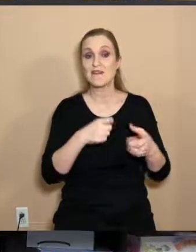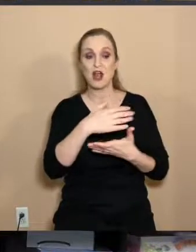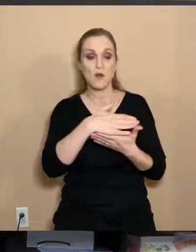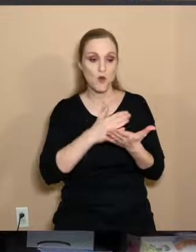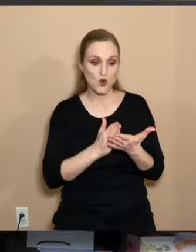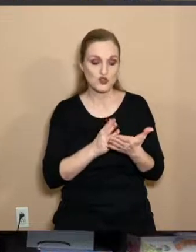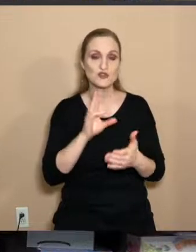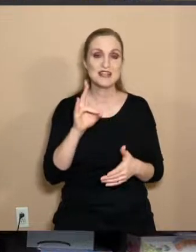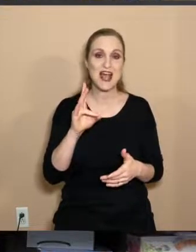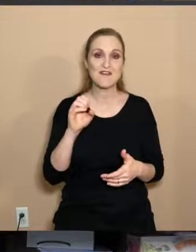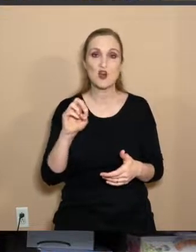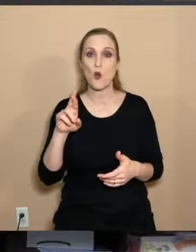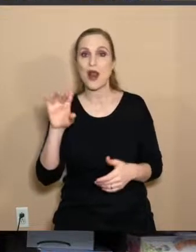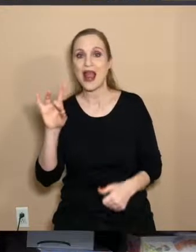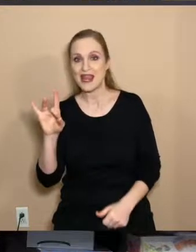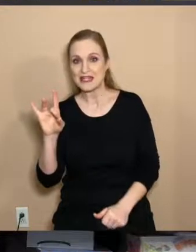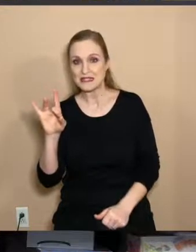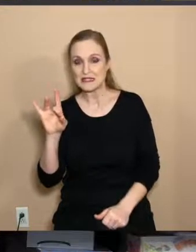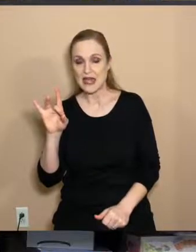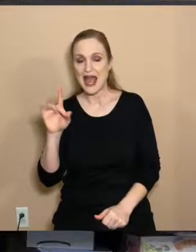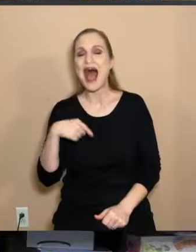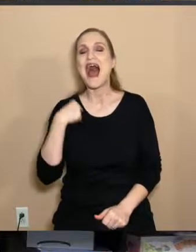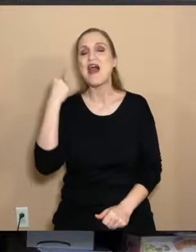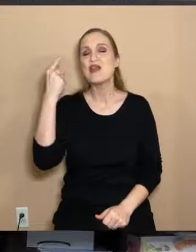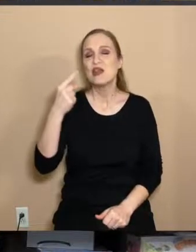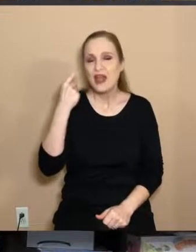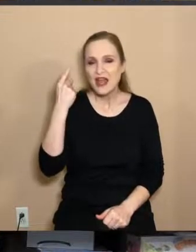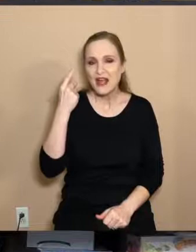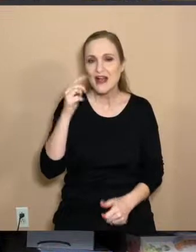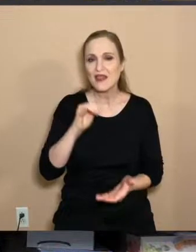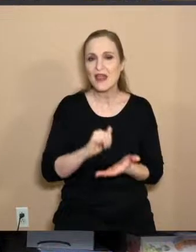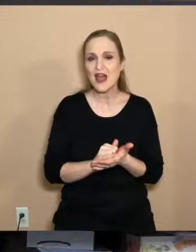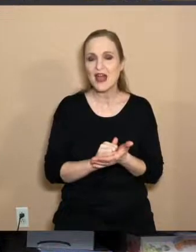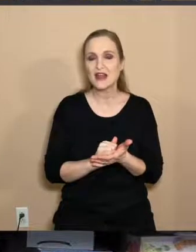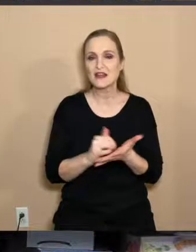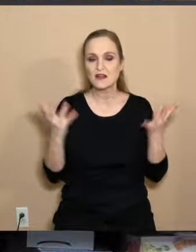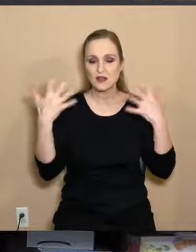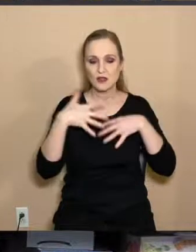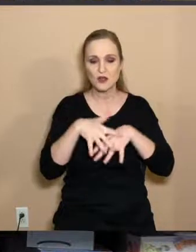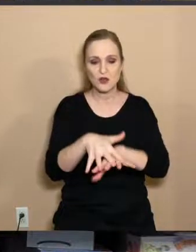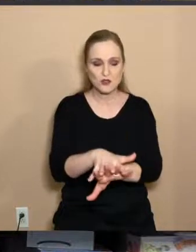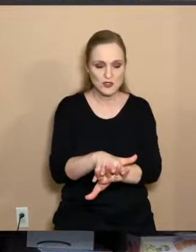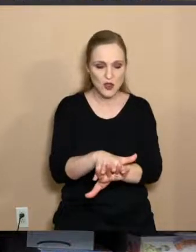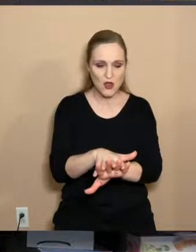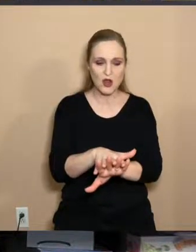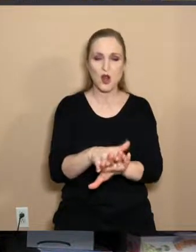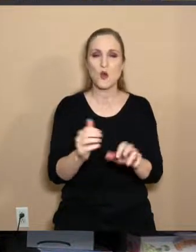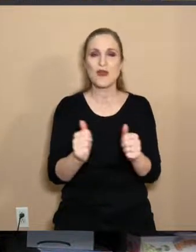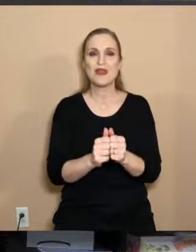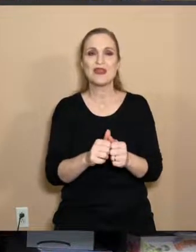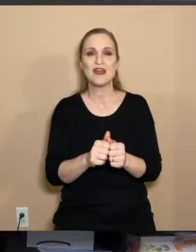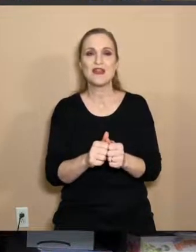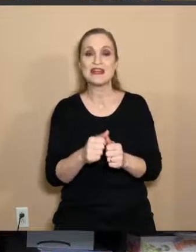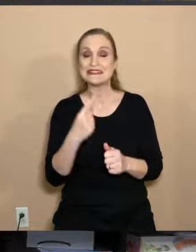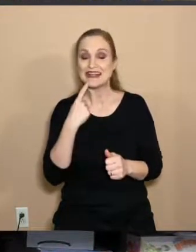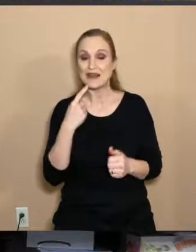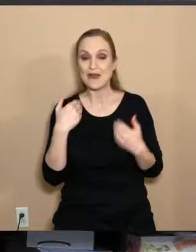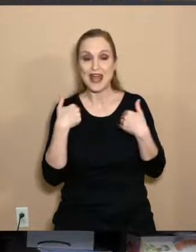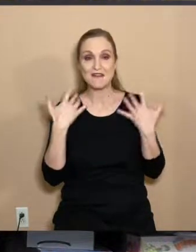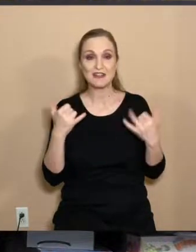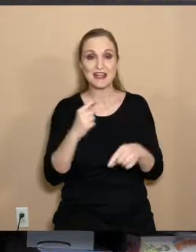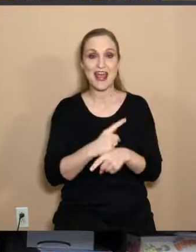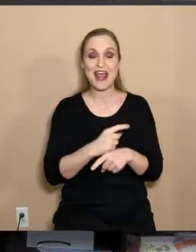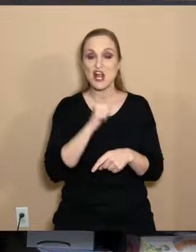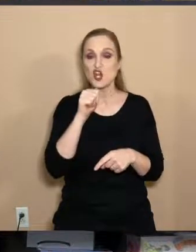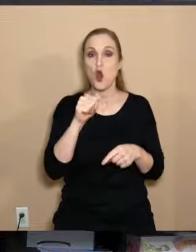to 7 or even to 8, I think this is in line with the saying that we have today of not putting all